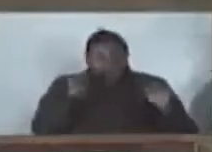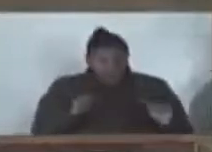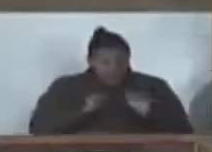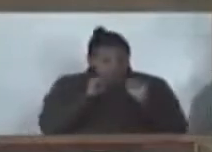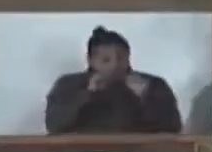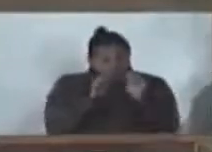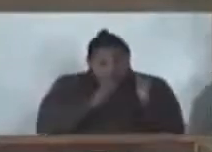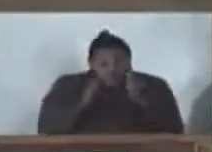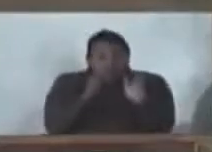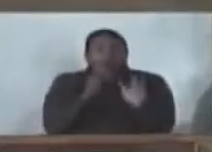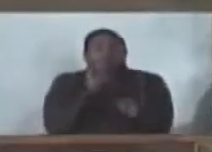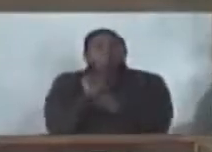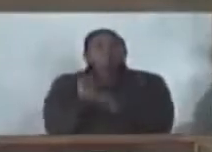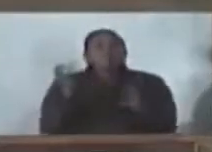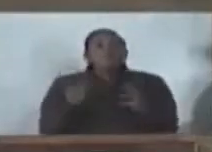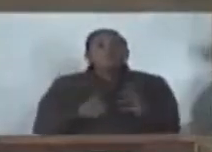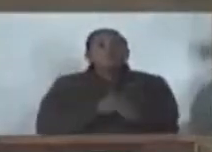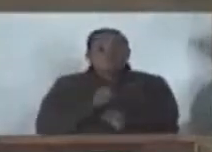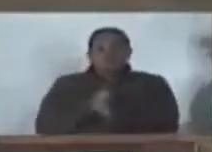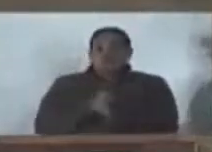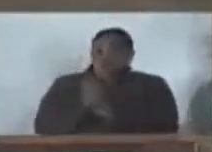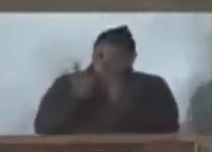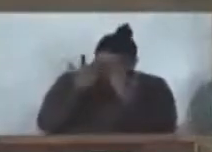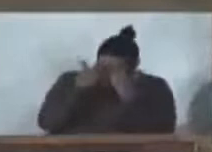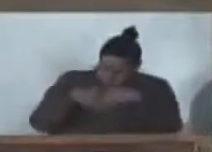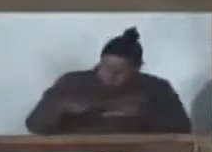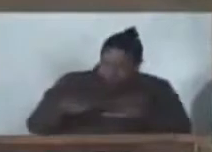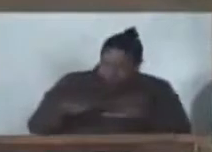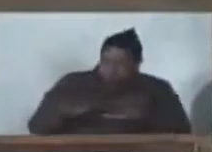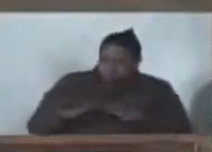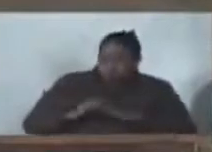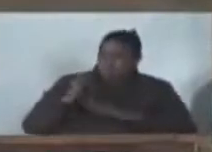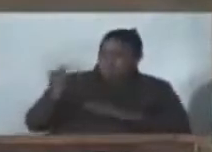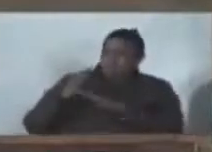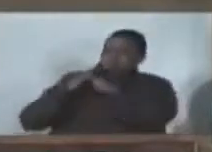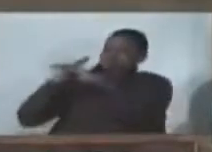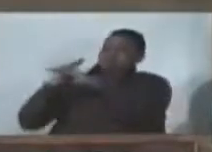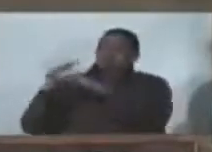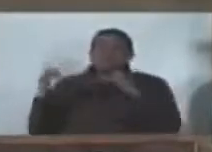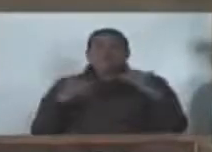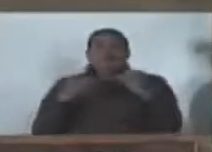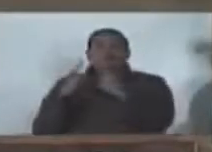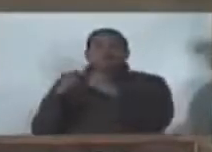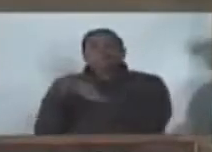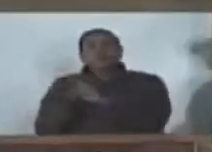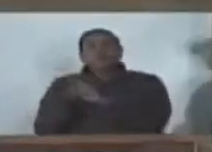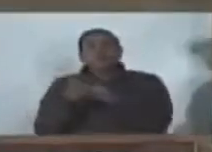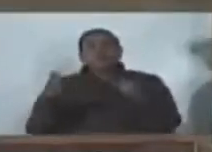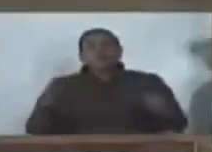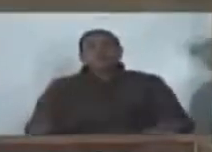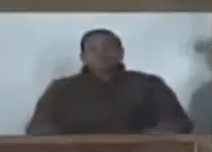path is to ensure that we work together to eliminate acts of violence and abuse.